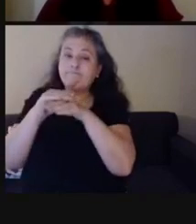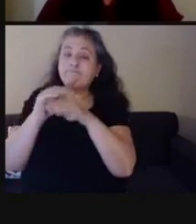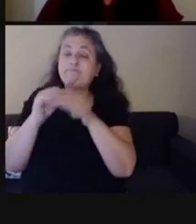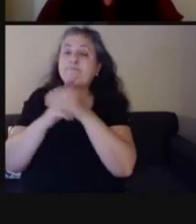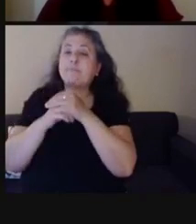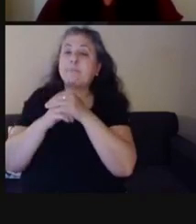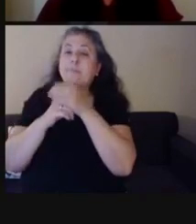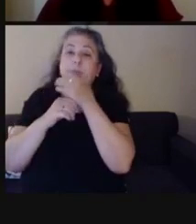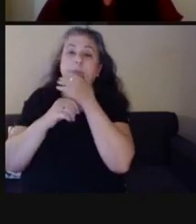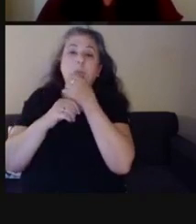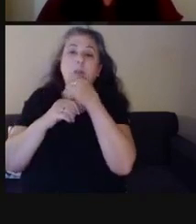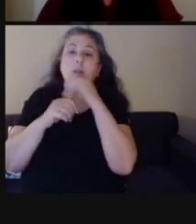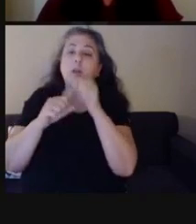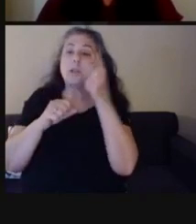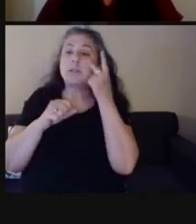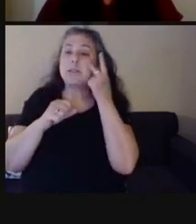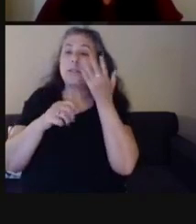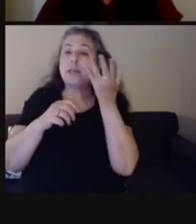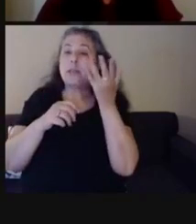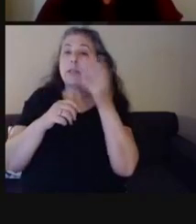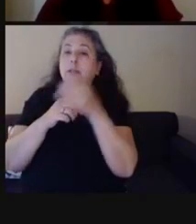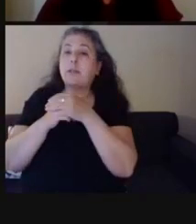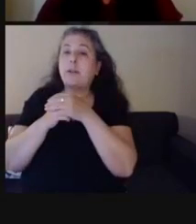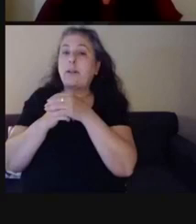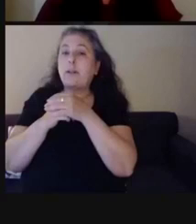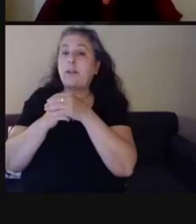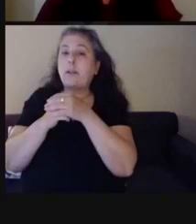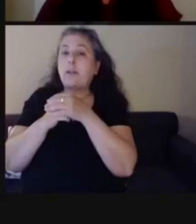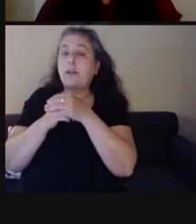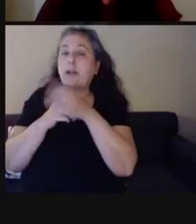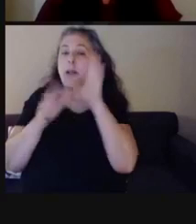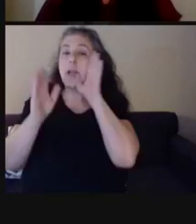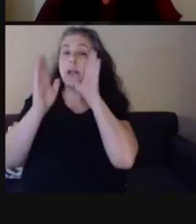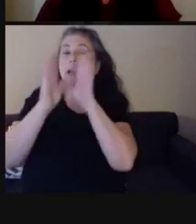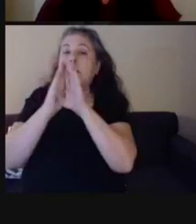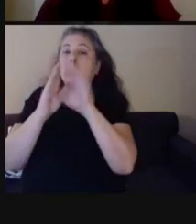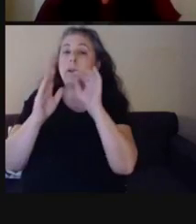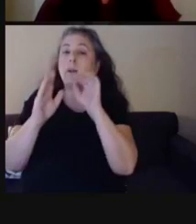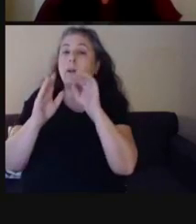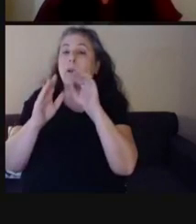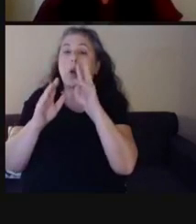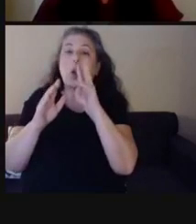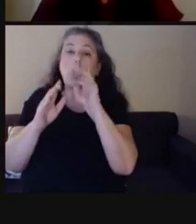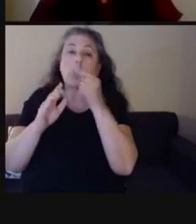What you see here is an image of a wigwam.